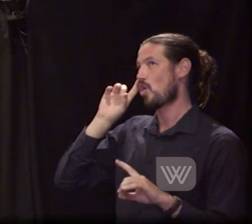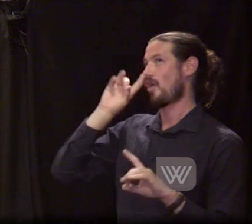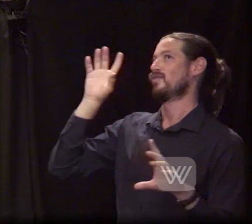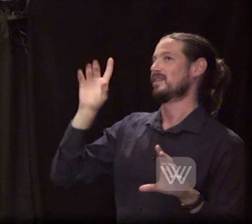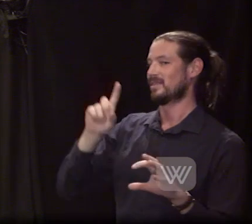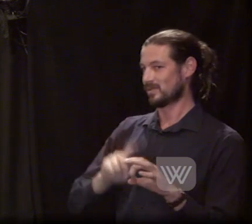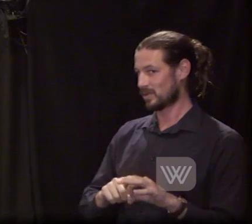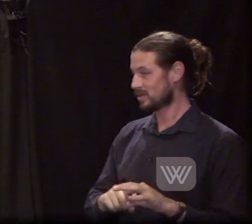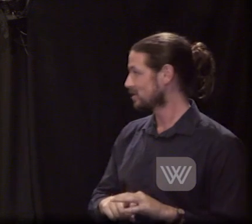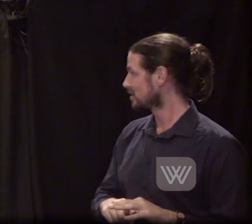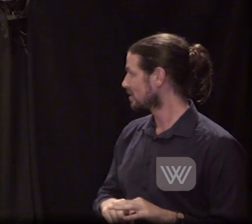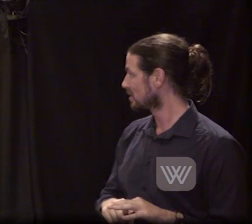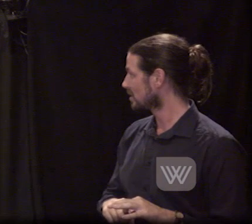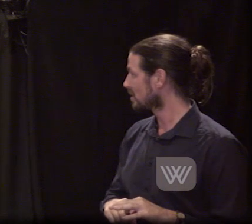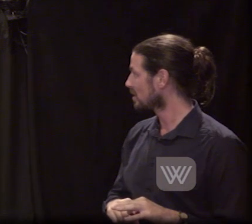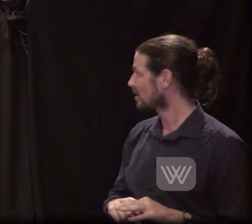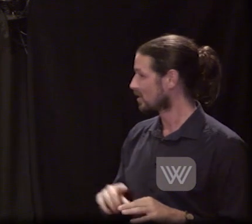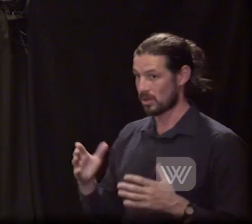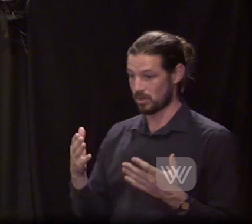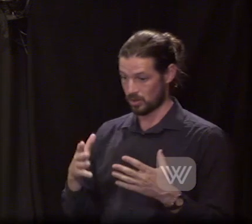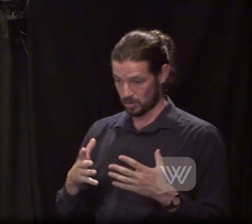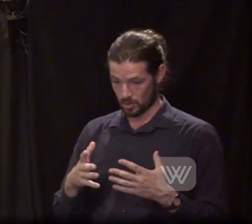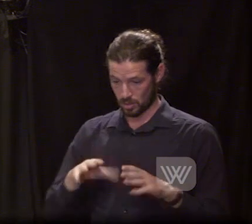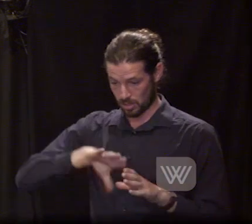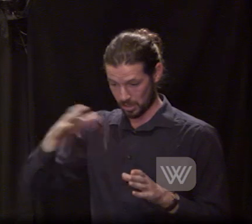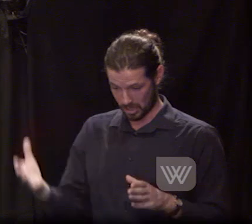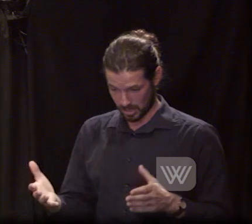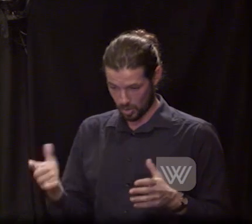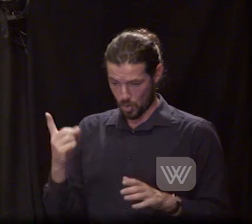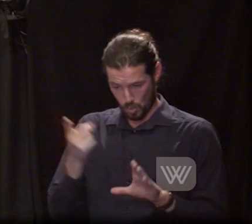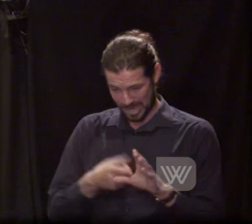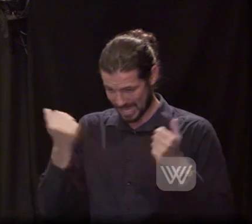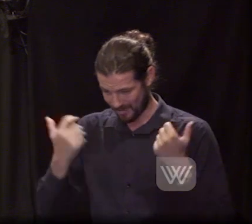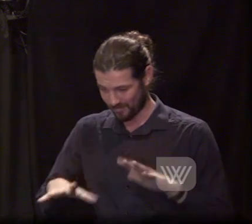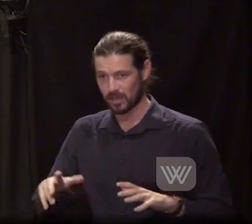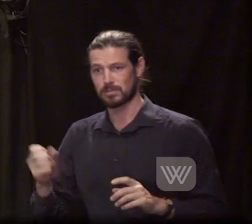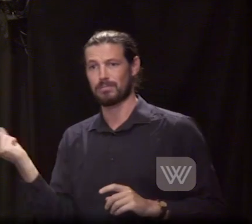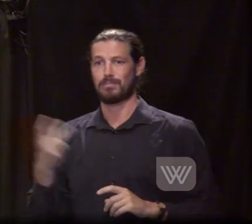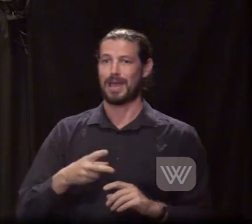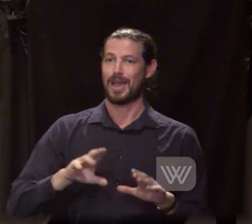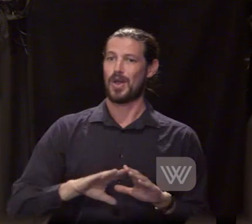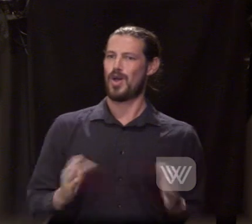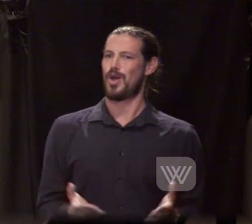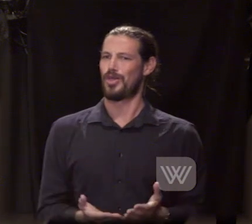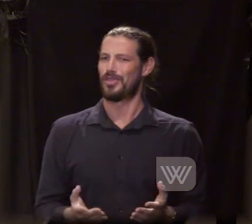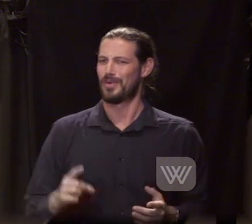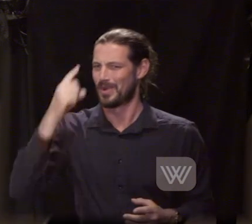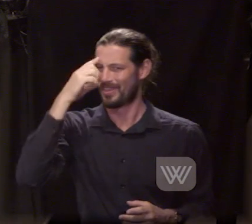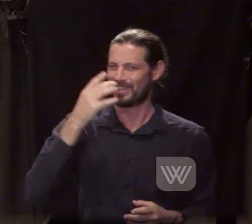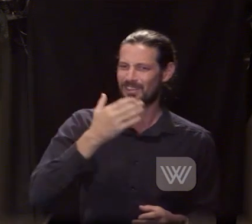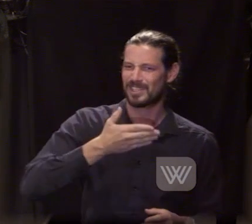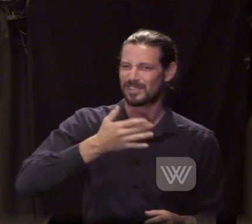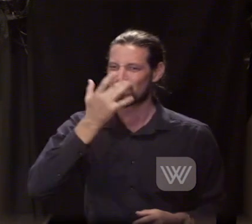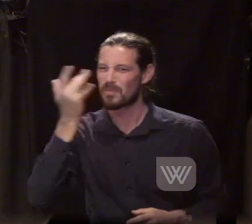was, what's it like being back on noisy, busy, smelly Earth? It's noisy. It is so